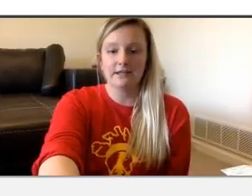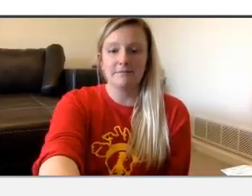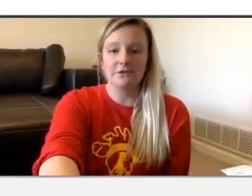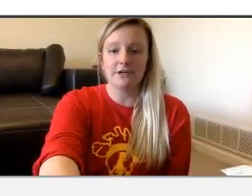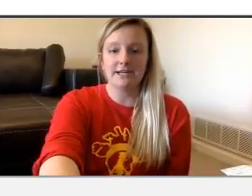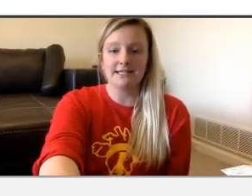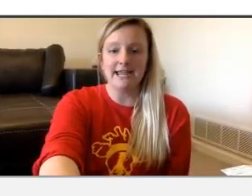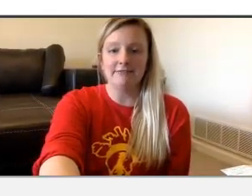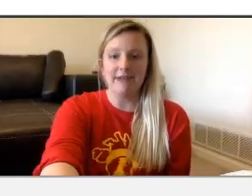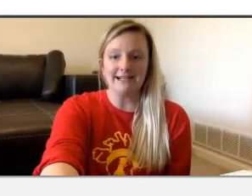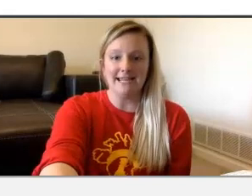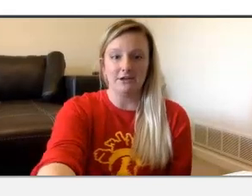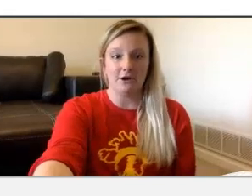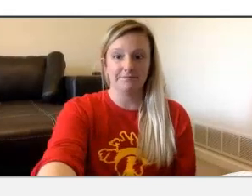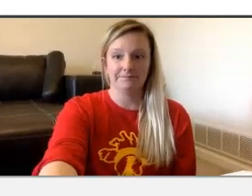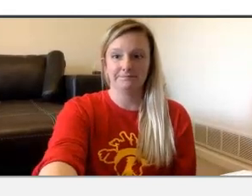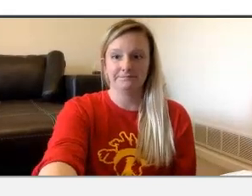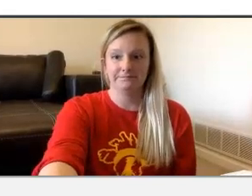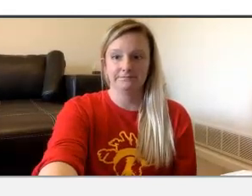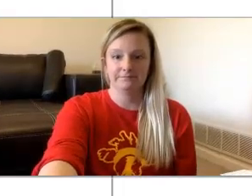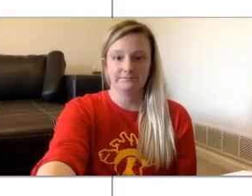The computer is a rectangle.